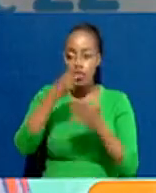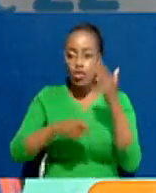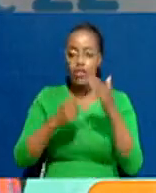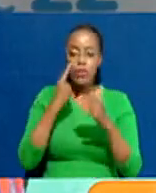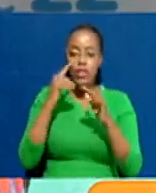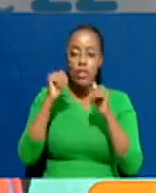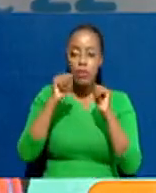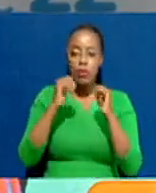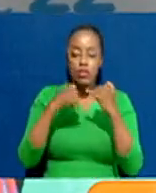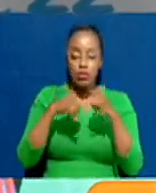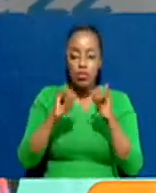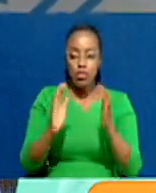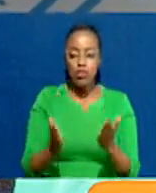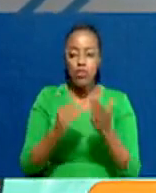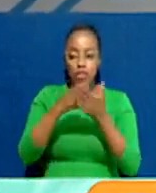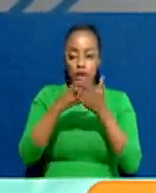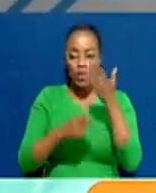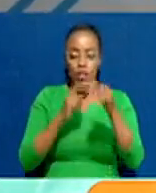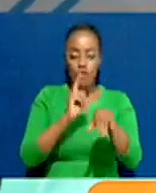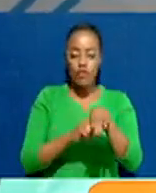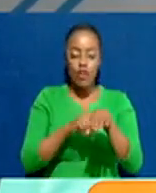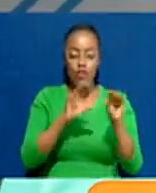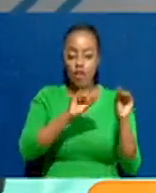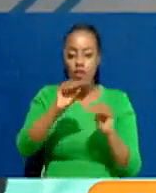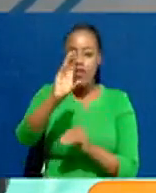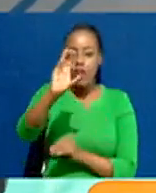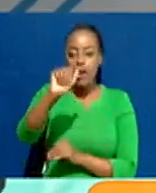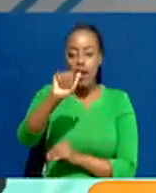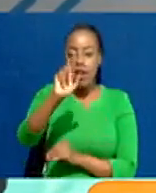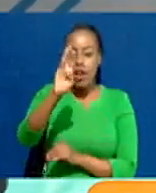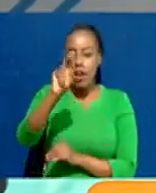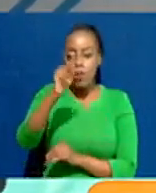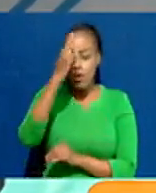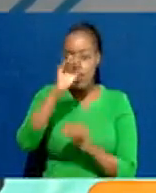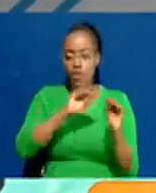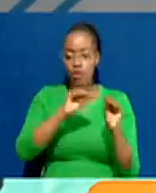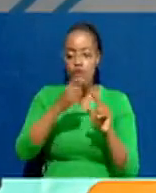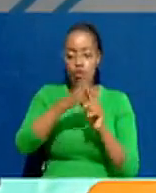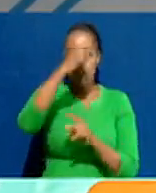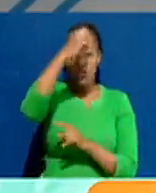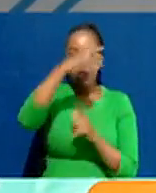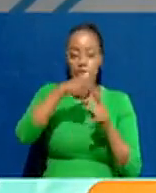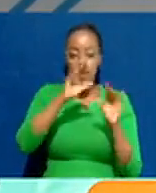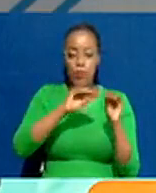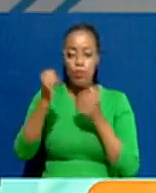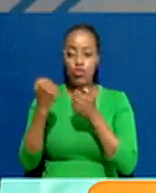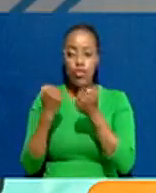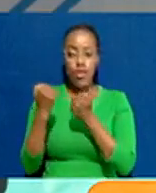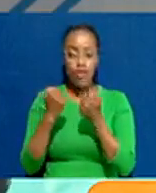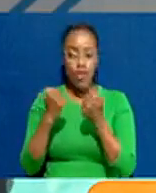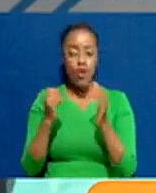see how to even improve the pricing when we get to the carbon credits, because we are basically moving from solar to the vehicle